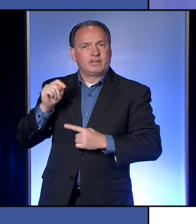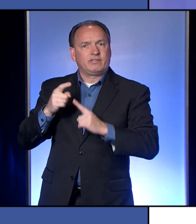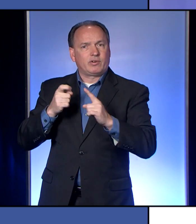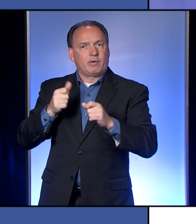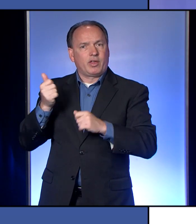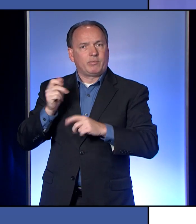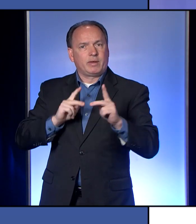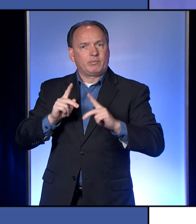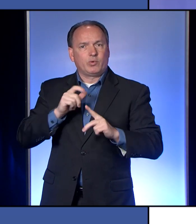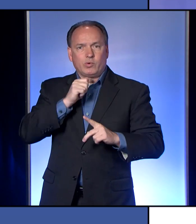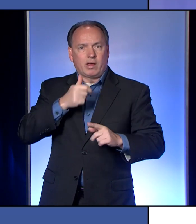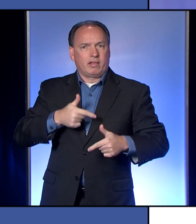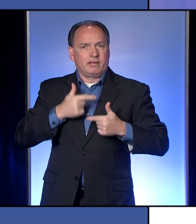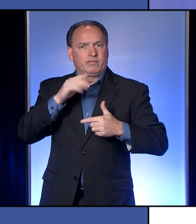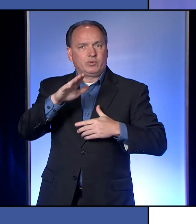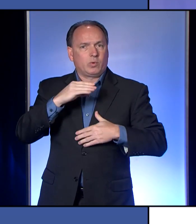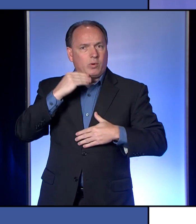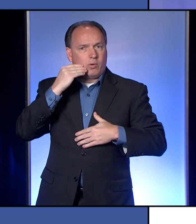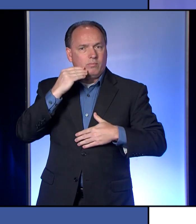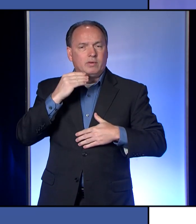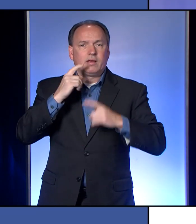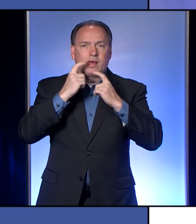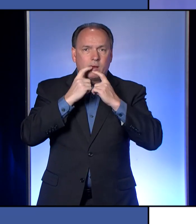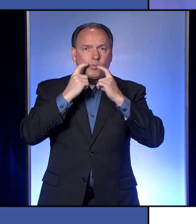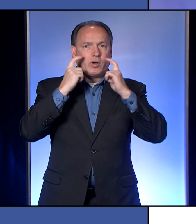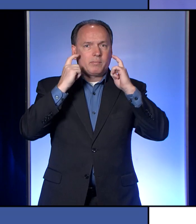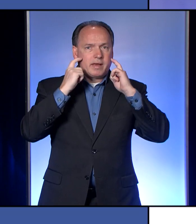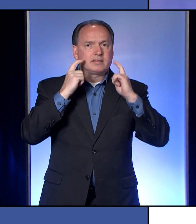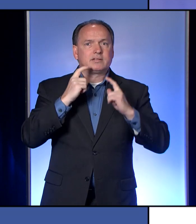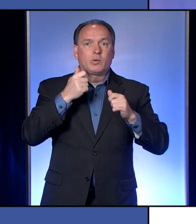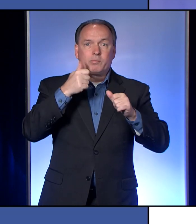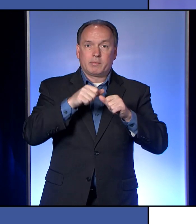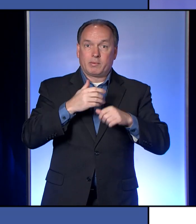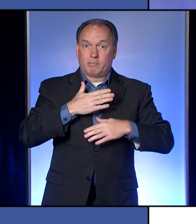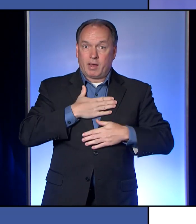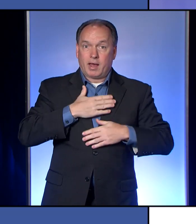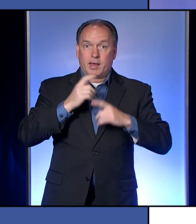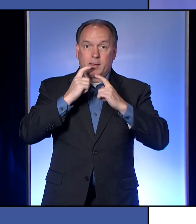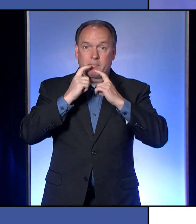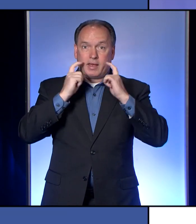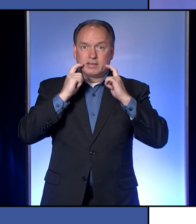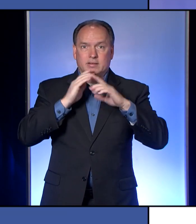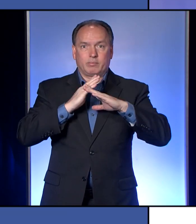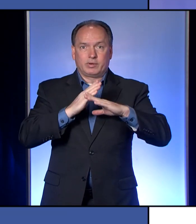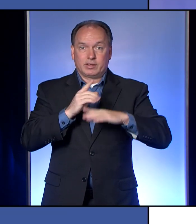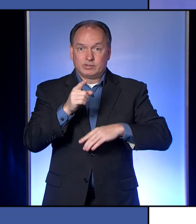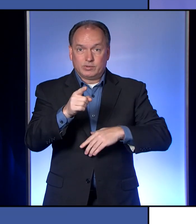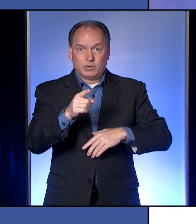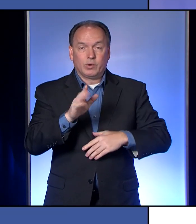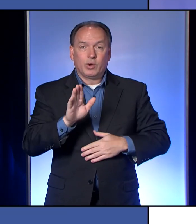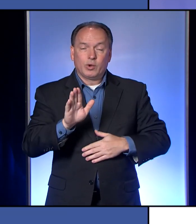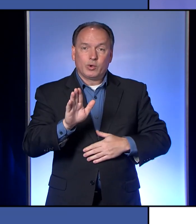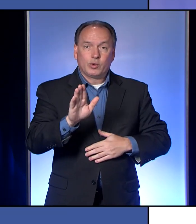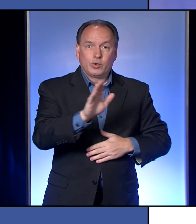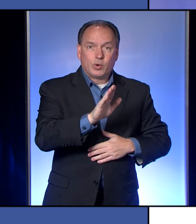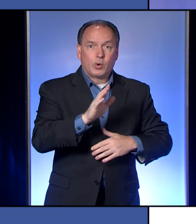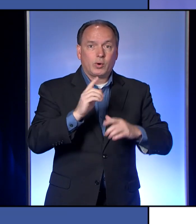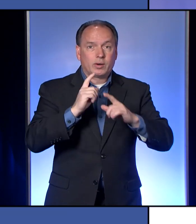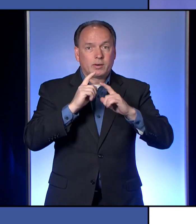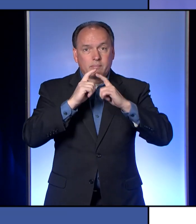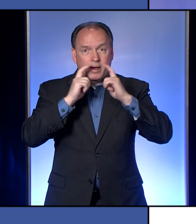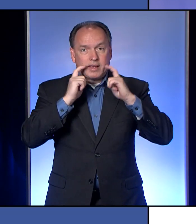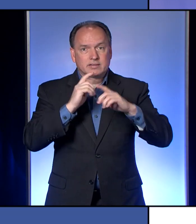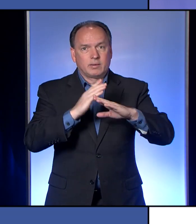who don't live in your own home, and wear a mask. Remember, my mask protects you, and your mask is a courtesy